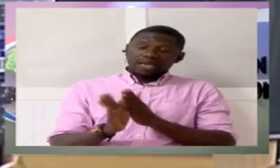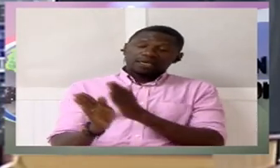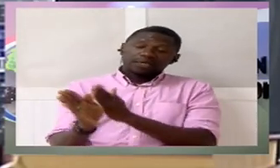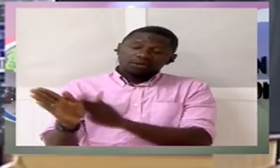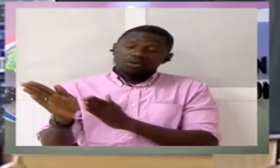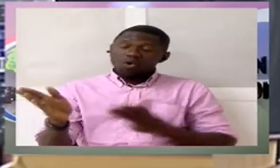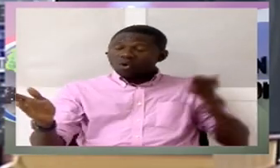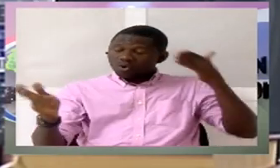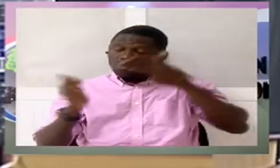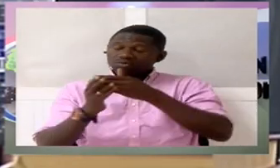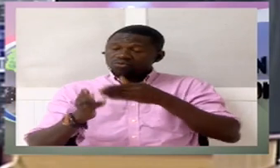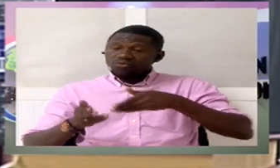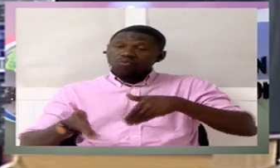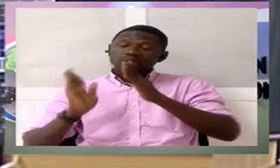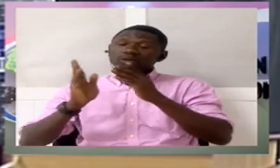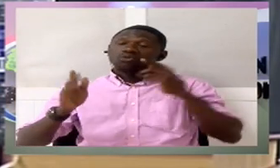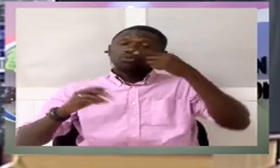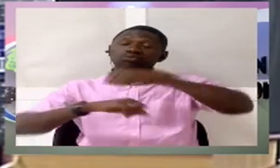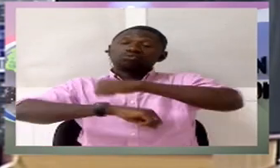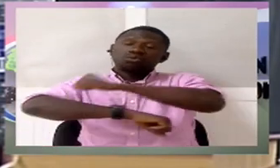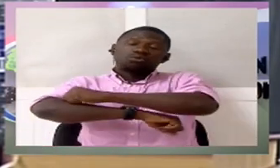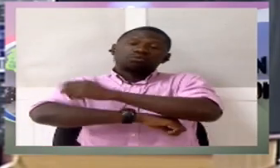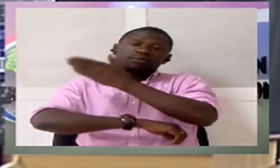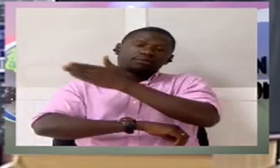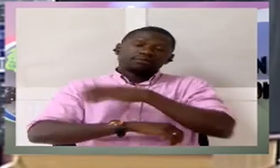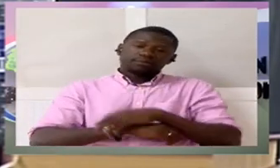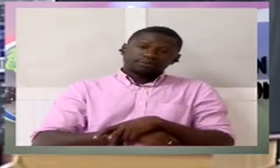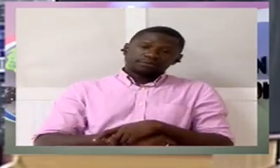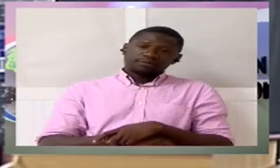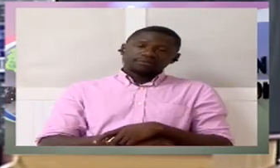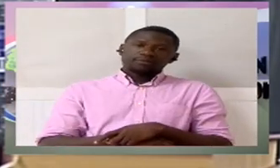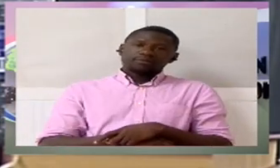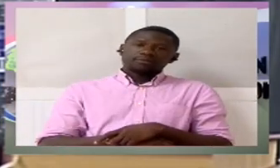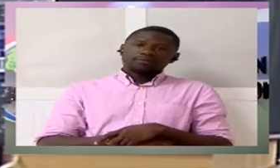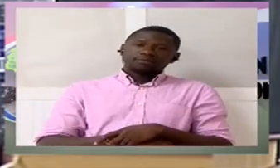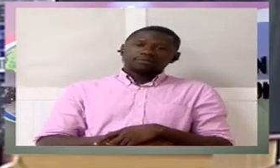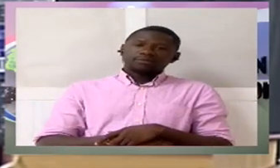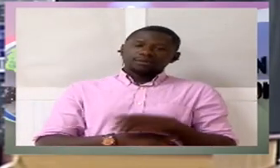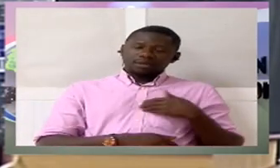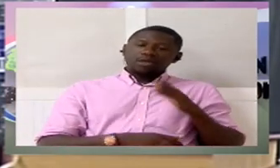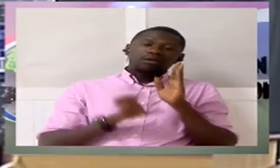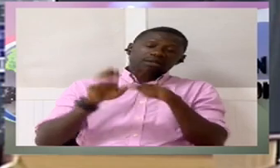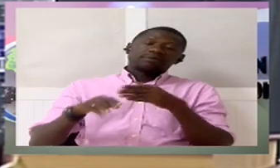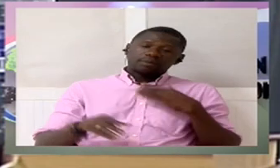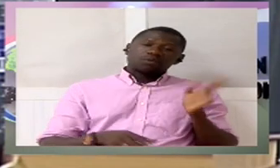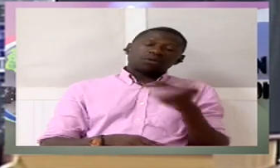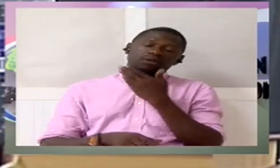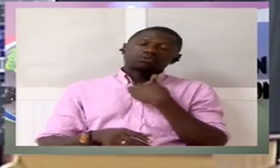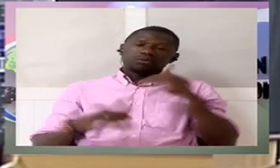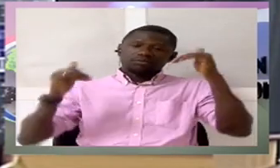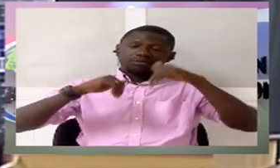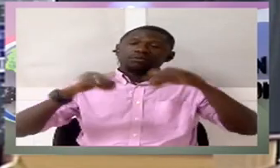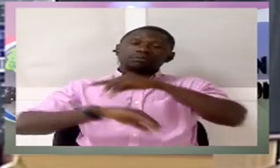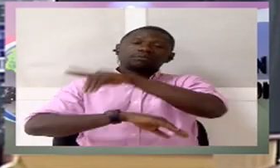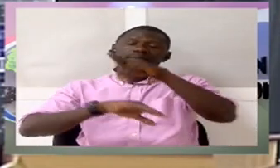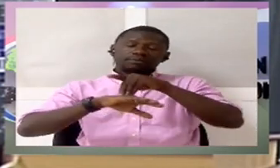these women from my the compound of our house to Soma. Nge tu jento rostan tata meeting dula. I left them there and I went